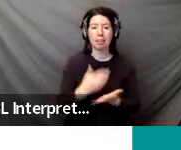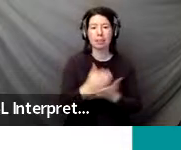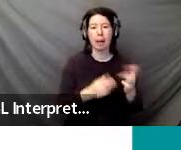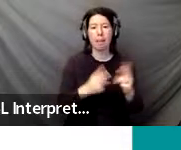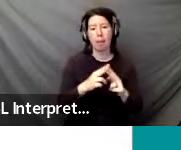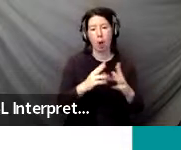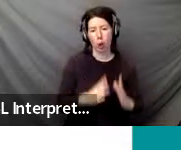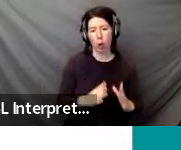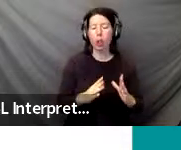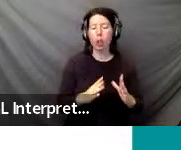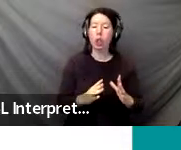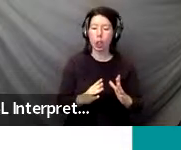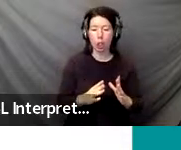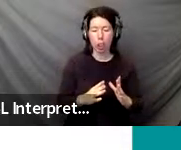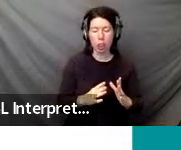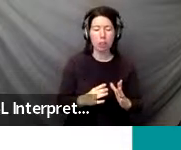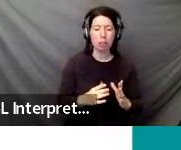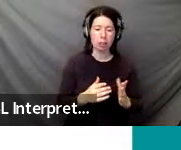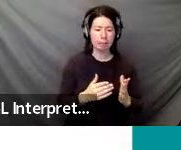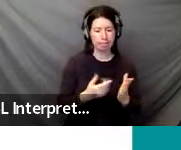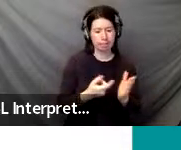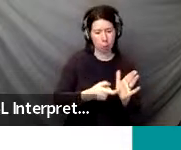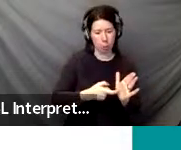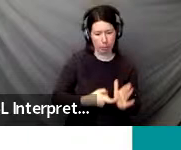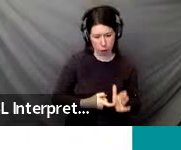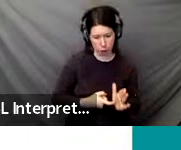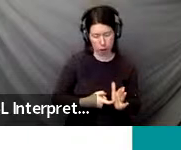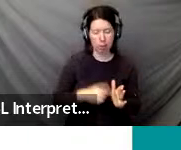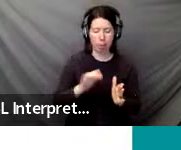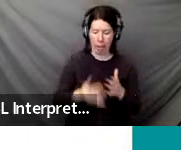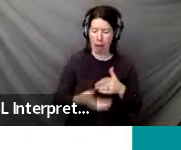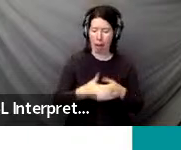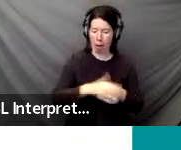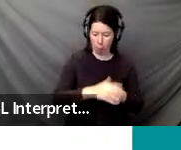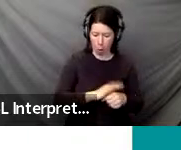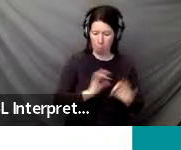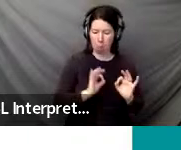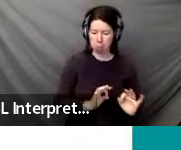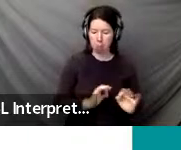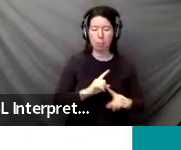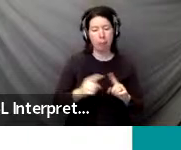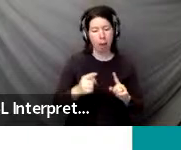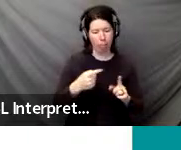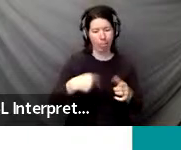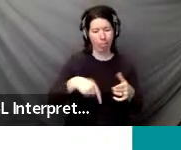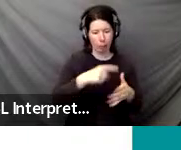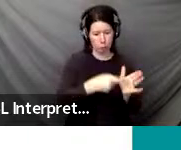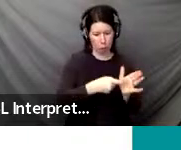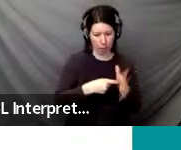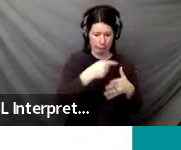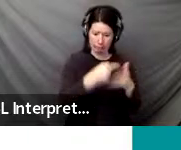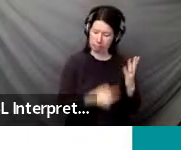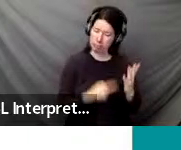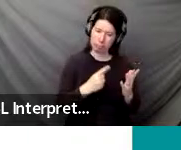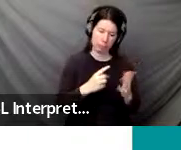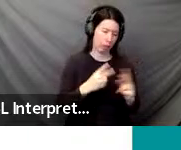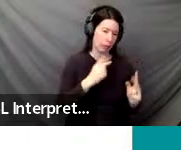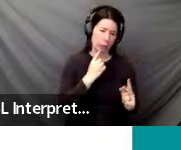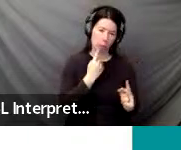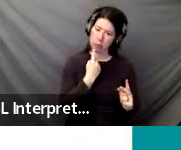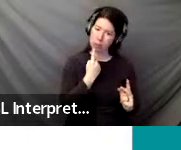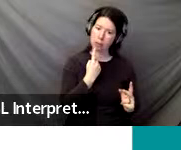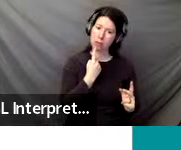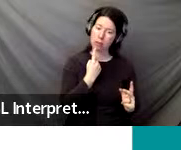existed, and they were covered. But we take those conditions very seriously, and